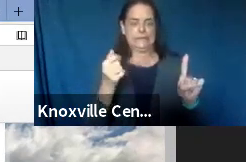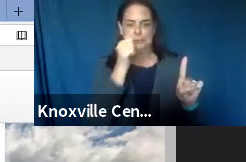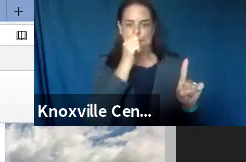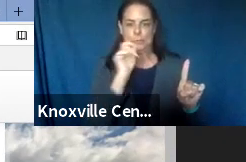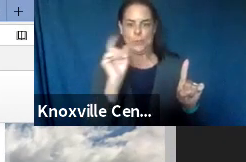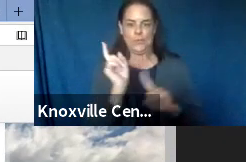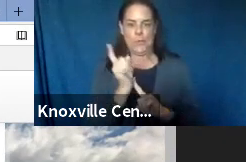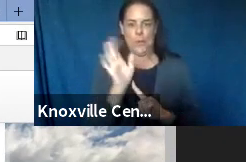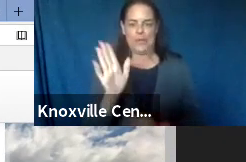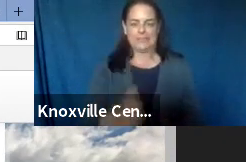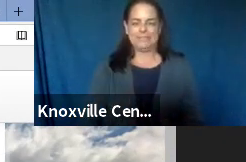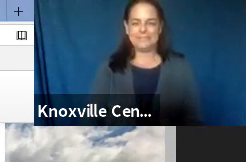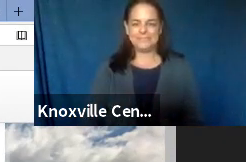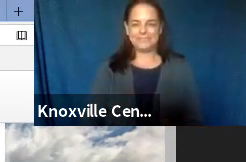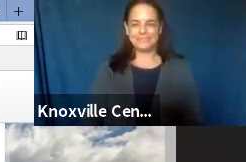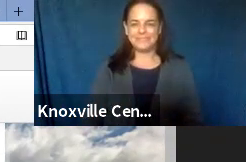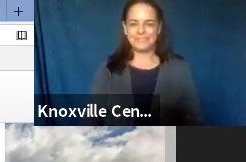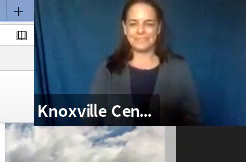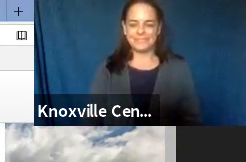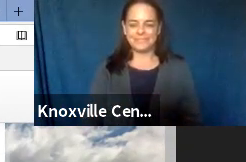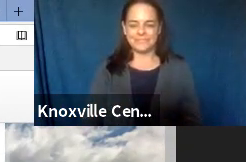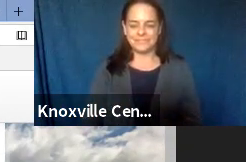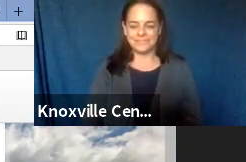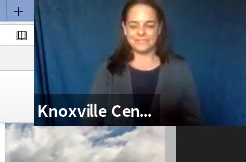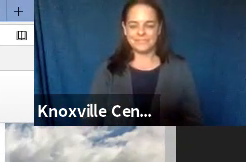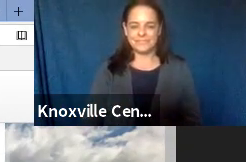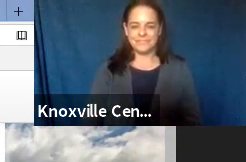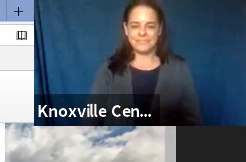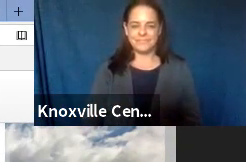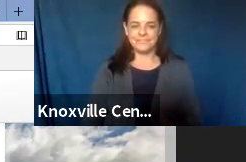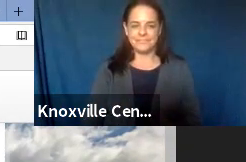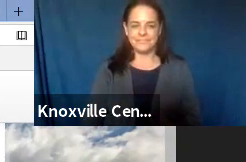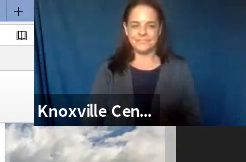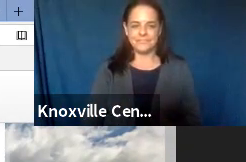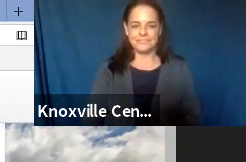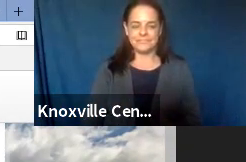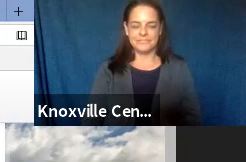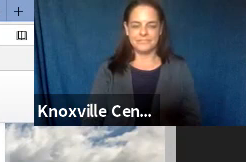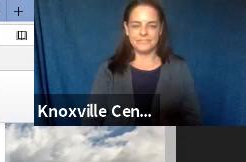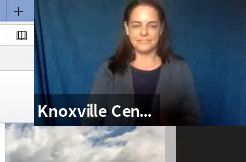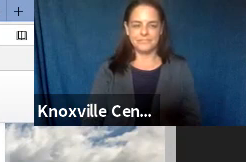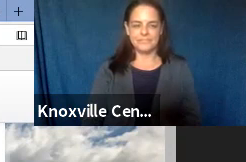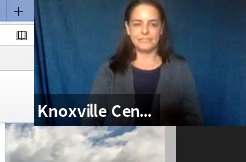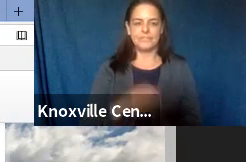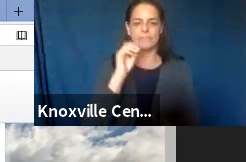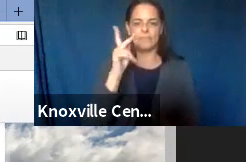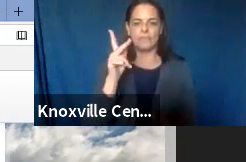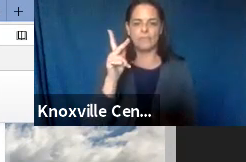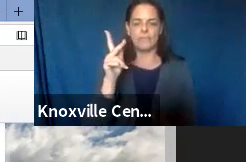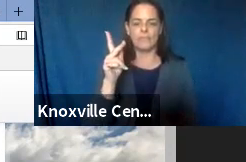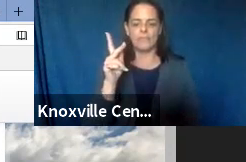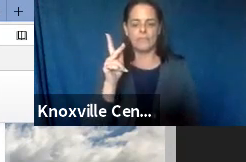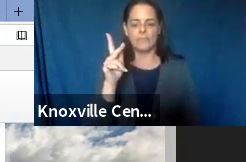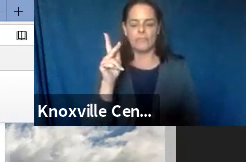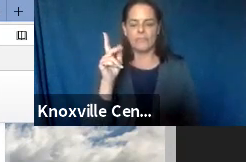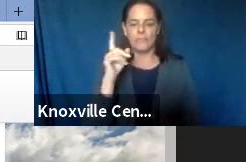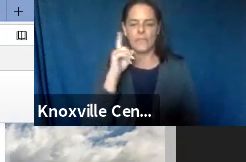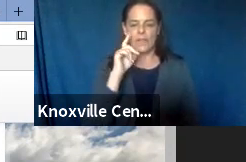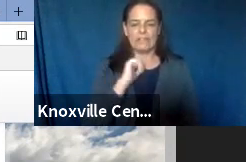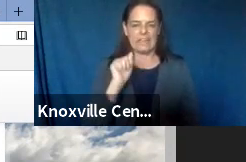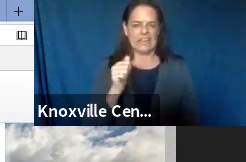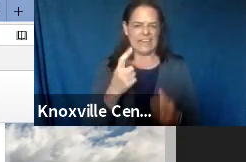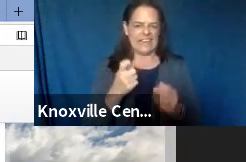I'll play for you. Bear with me. Okay. I think I can. get through most of